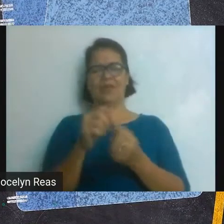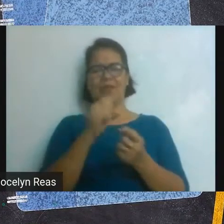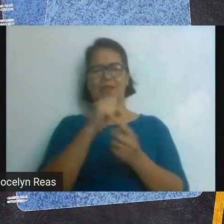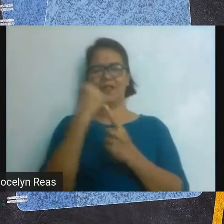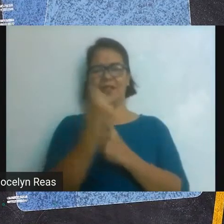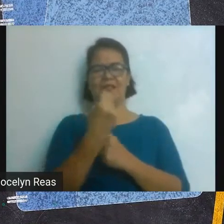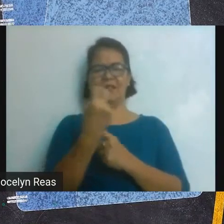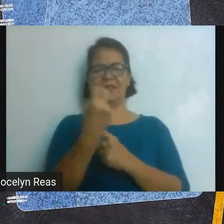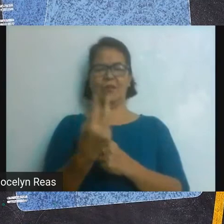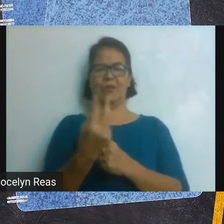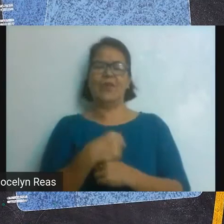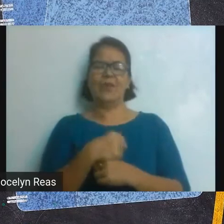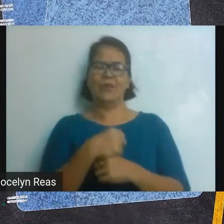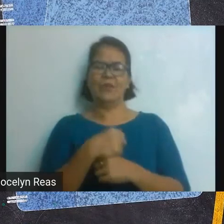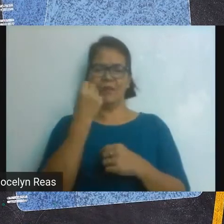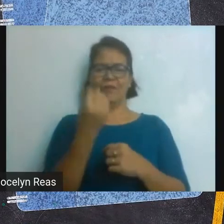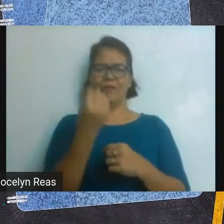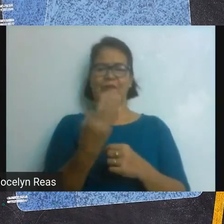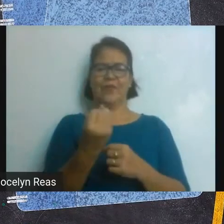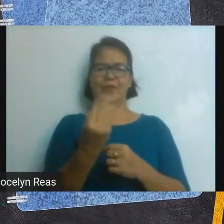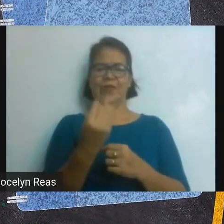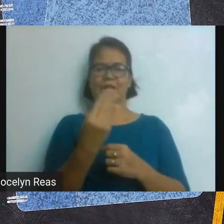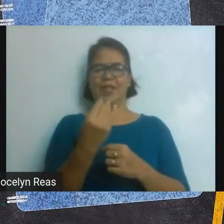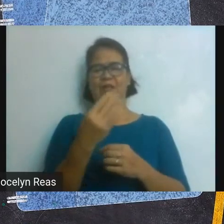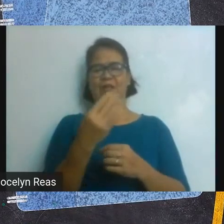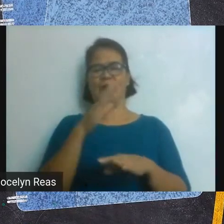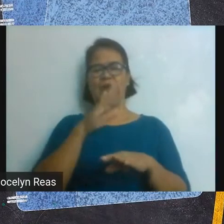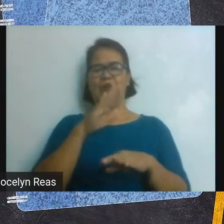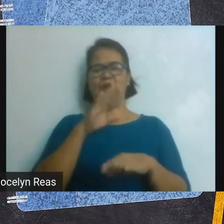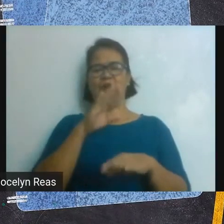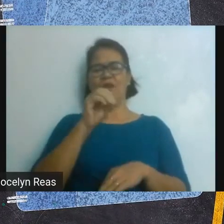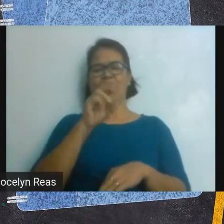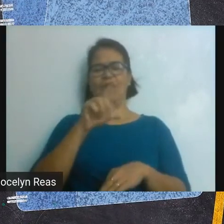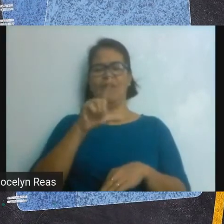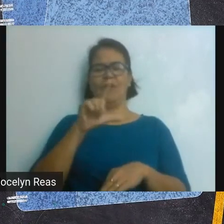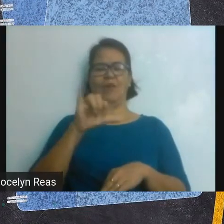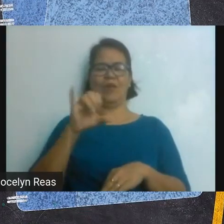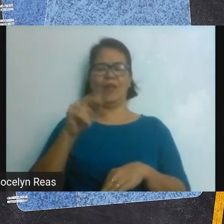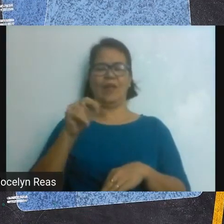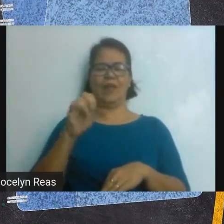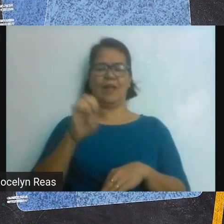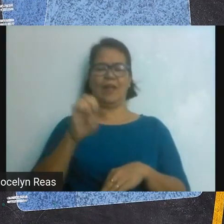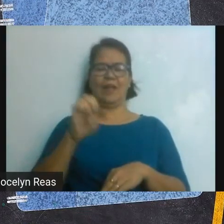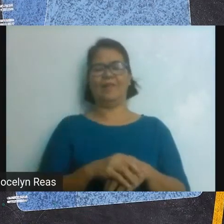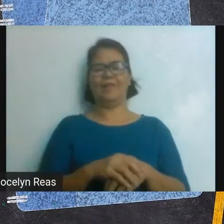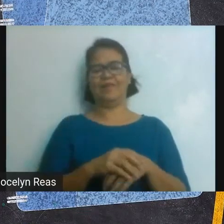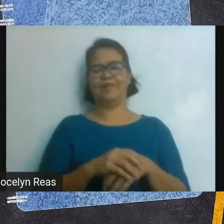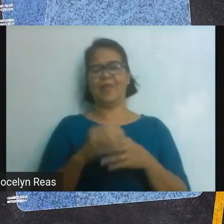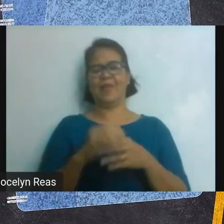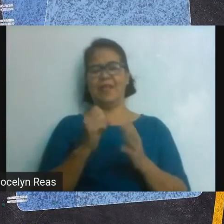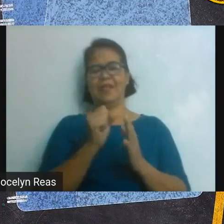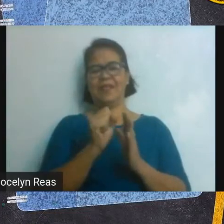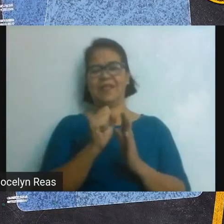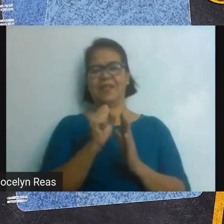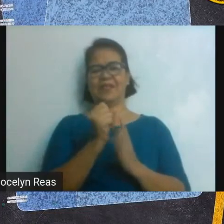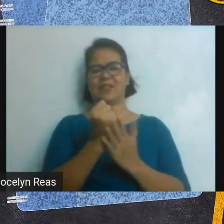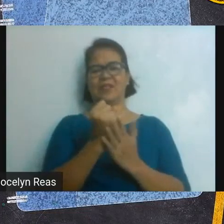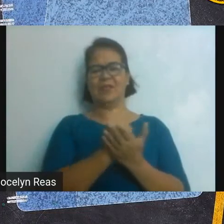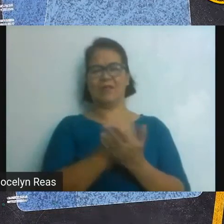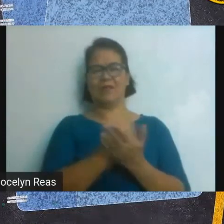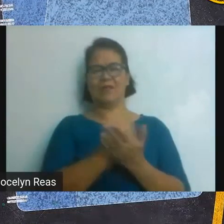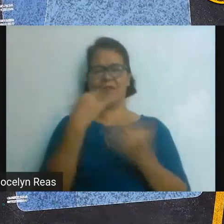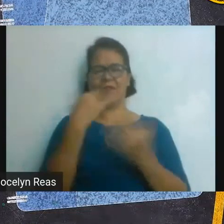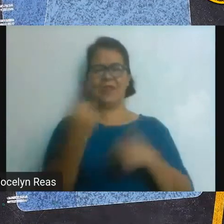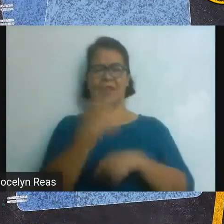online learning sessions po for you since season 1. So today po, okay, today we will end it with